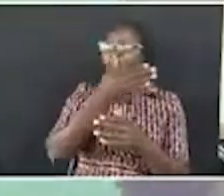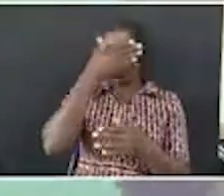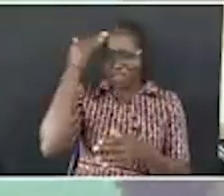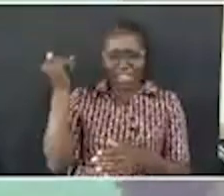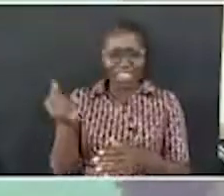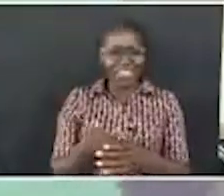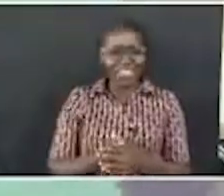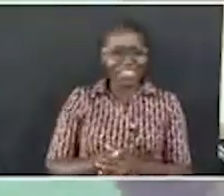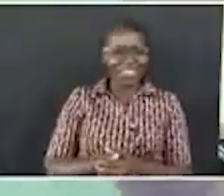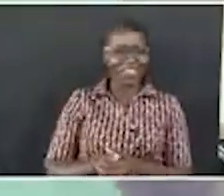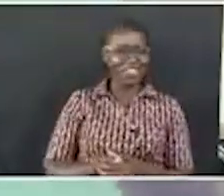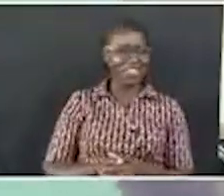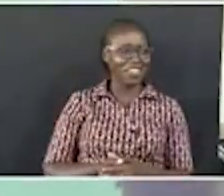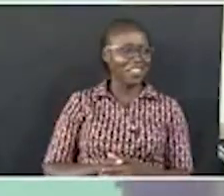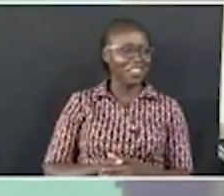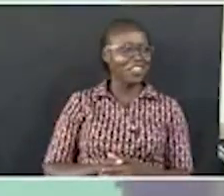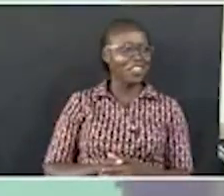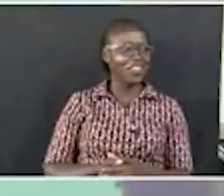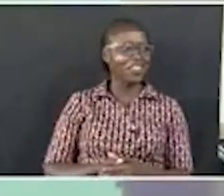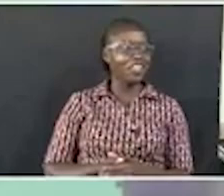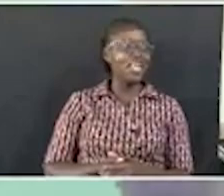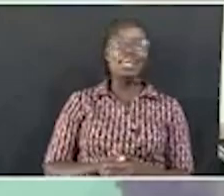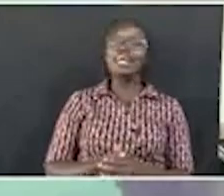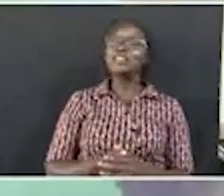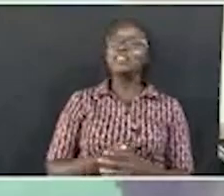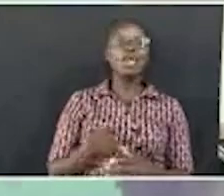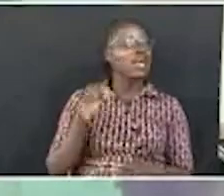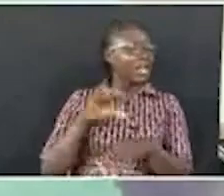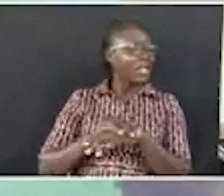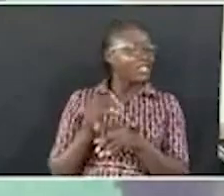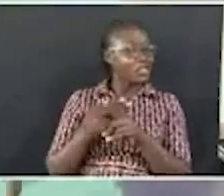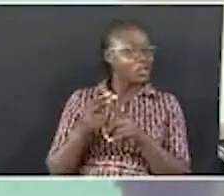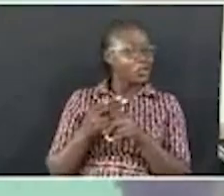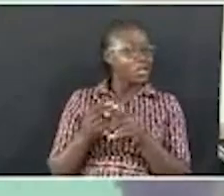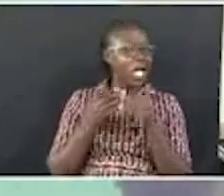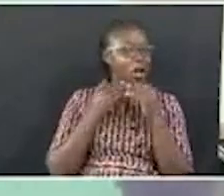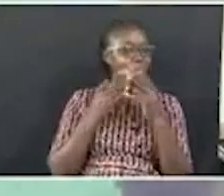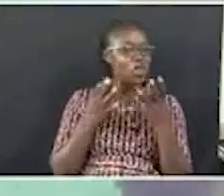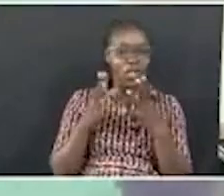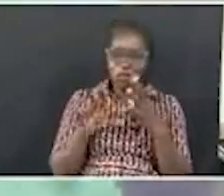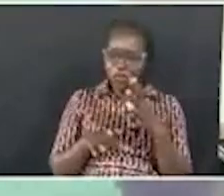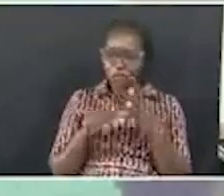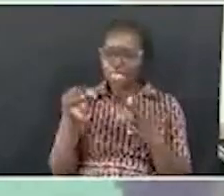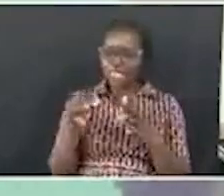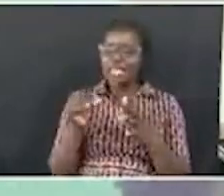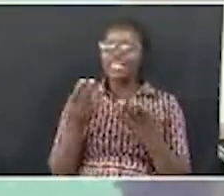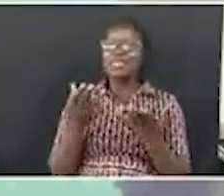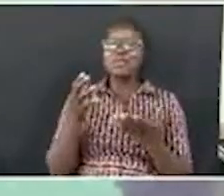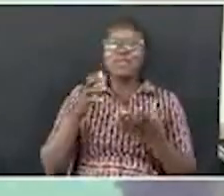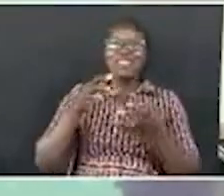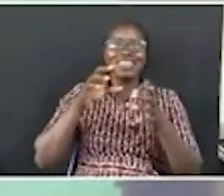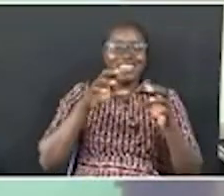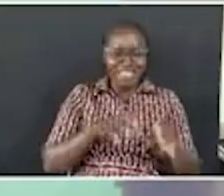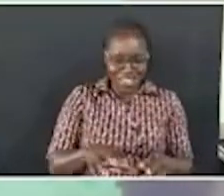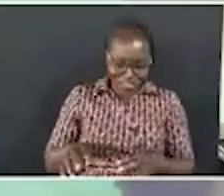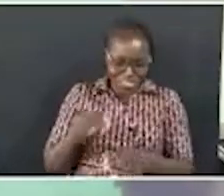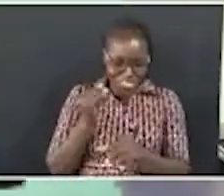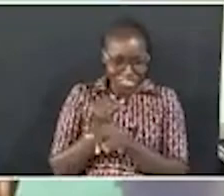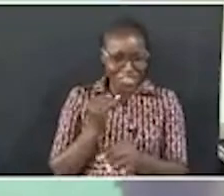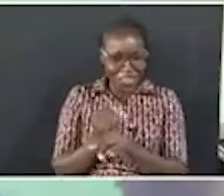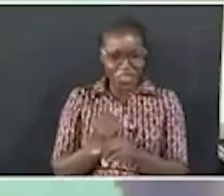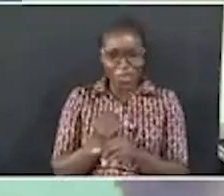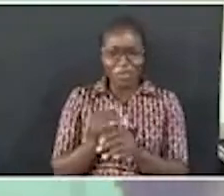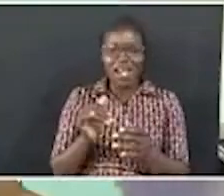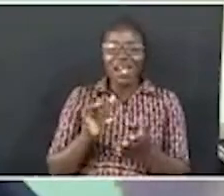it. It's not coming anytime soon. And if you find it, it will be a miserable job. And